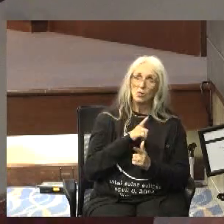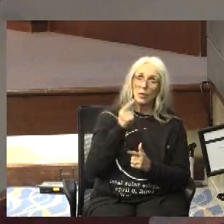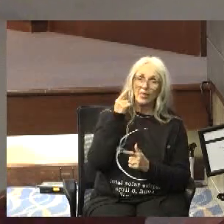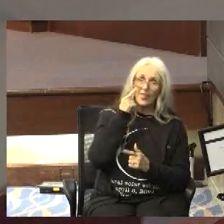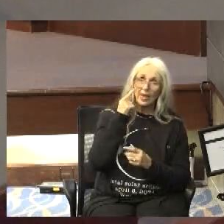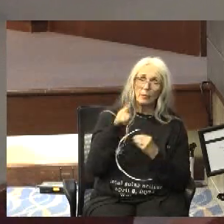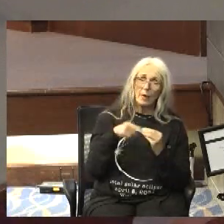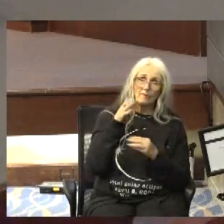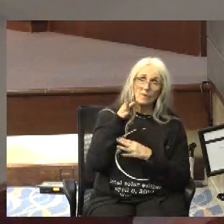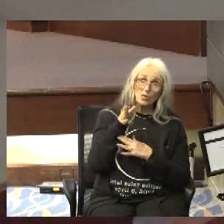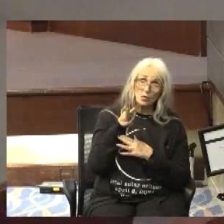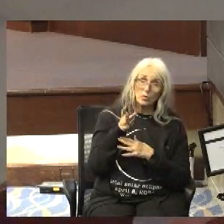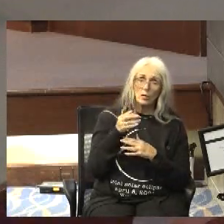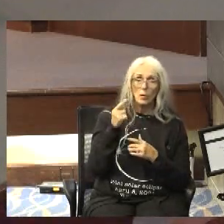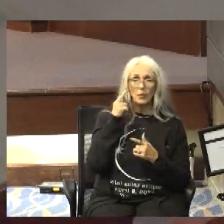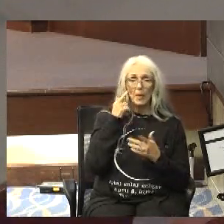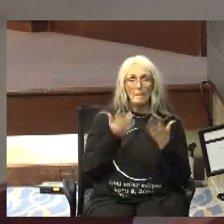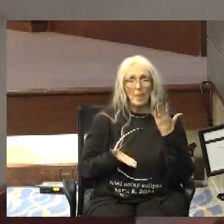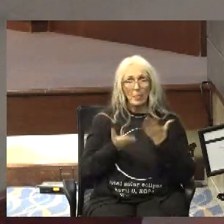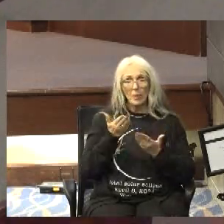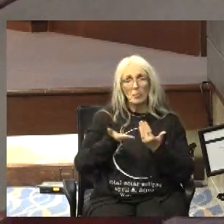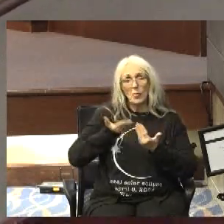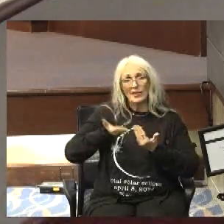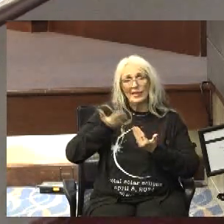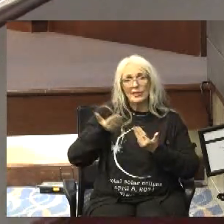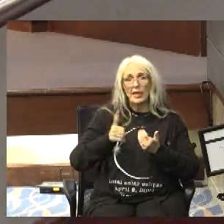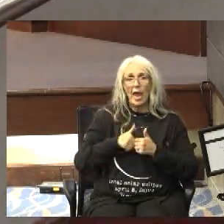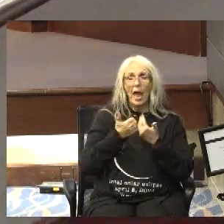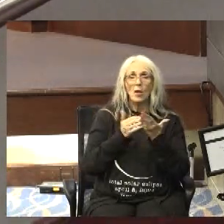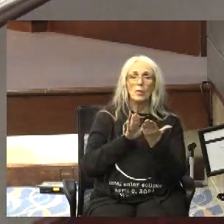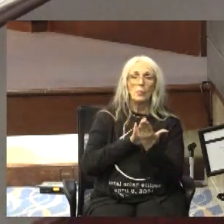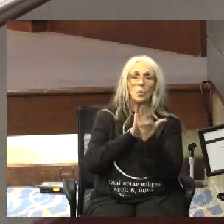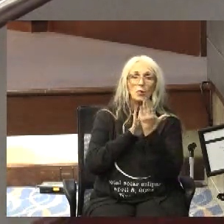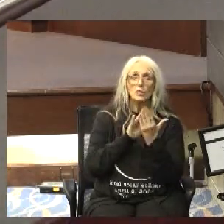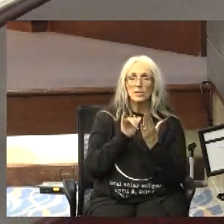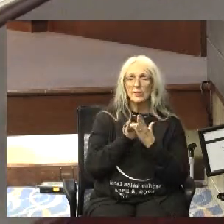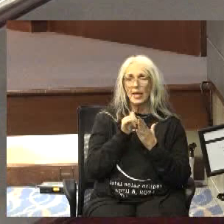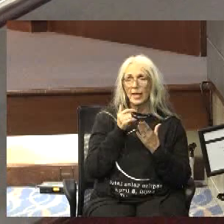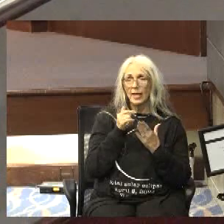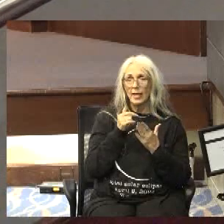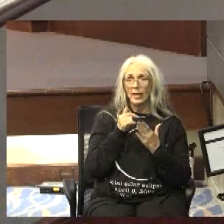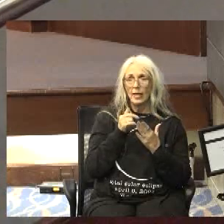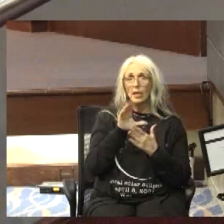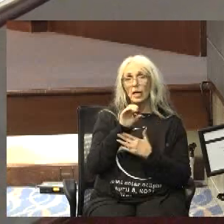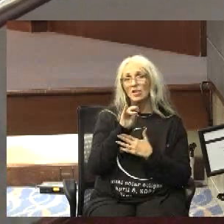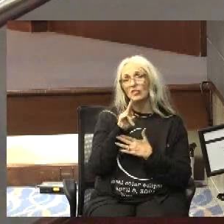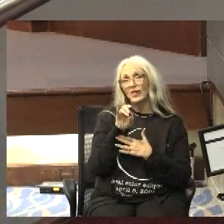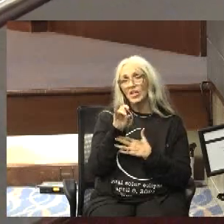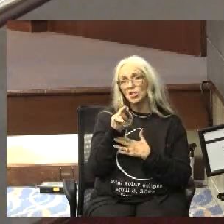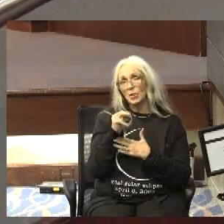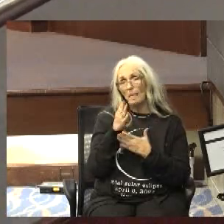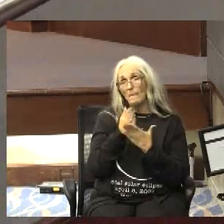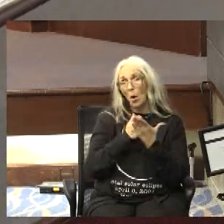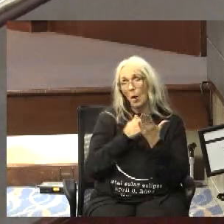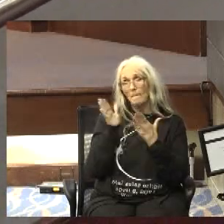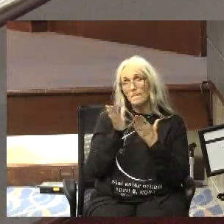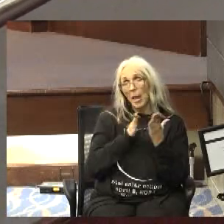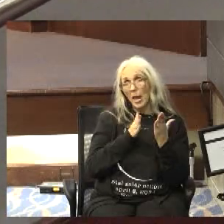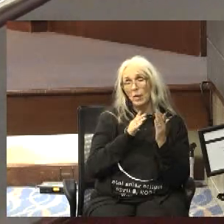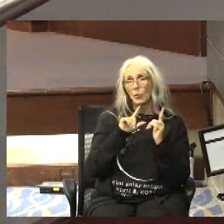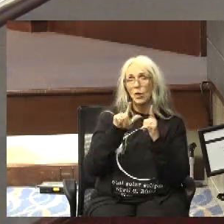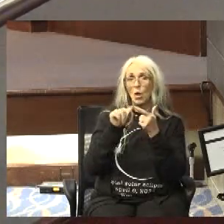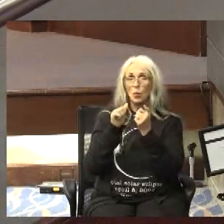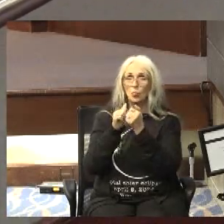about. We think maybe the simplest way to approach this is to say that in our conservation part of our plan, we would go